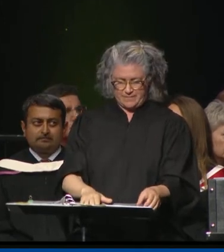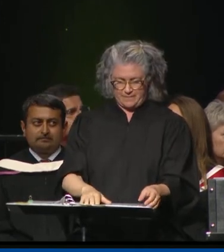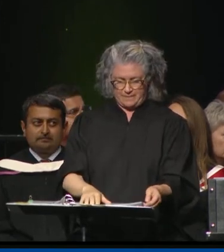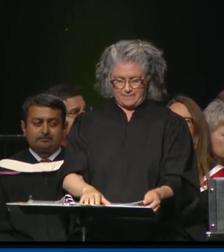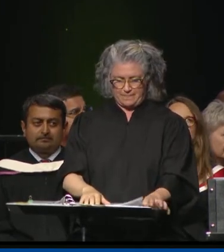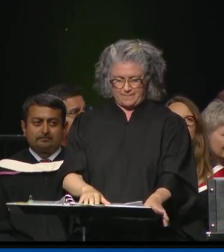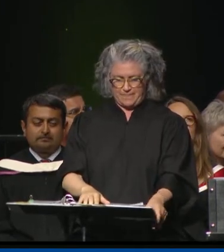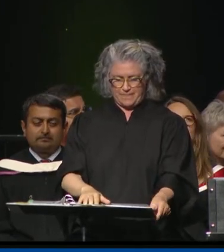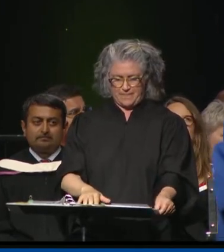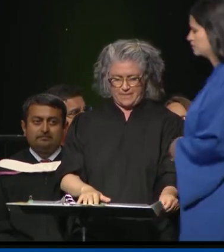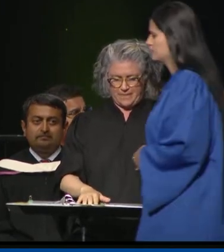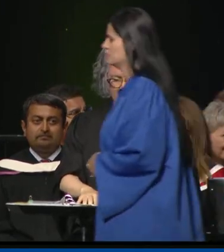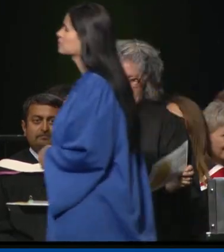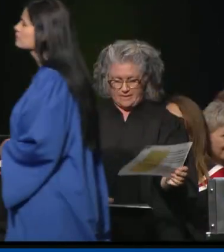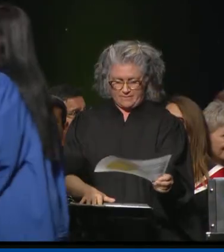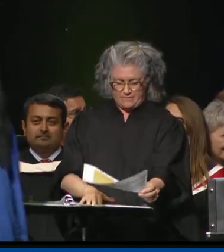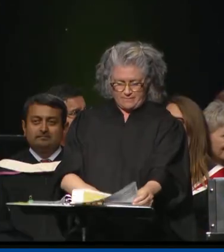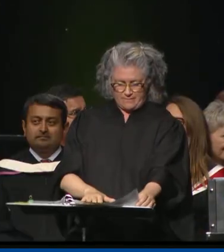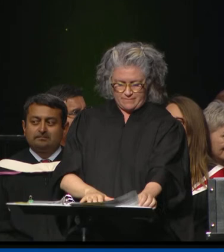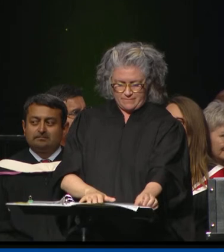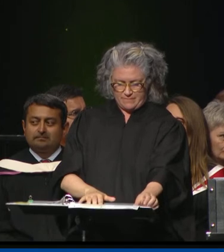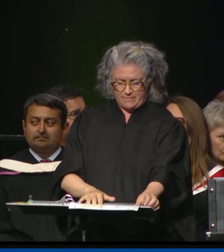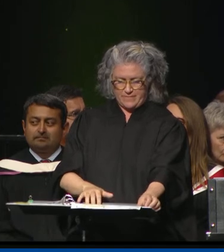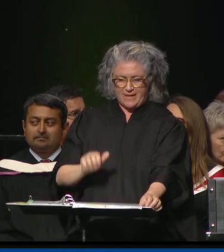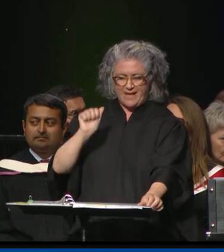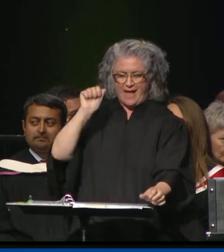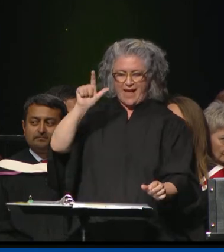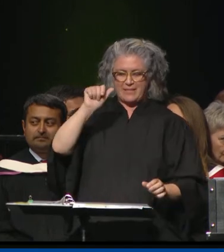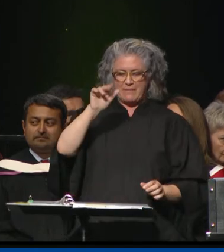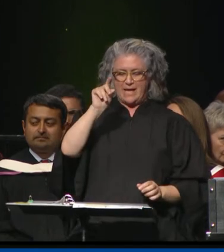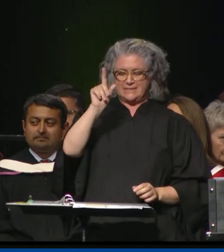A Maduhu Sudan.